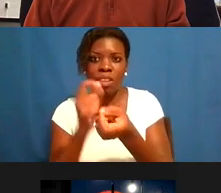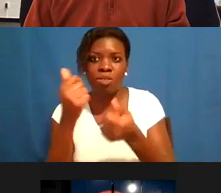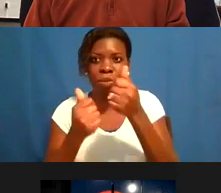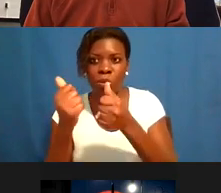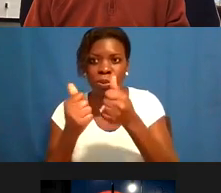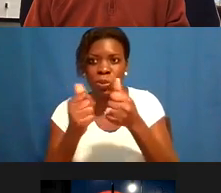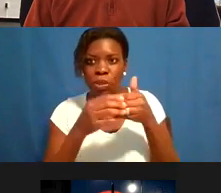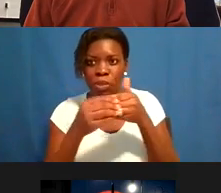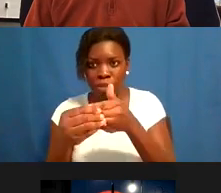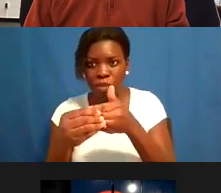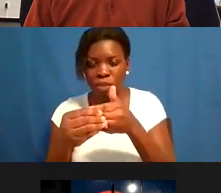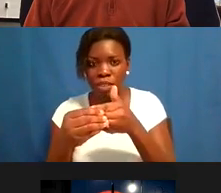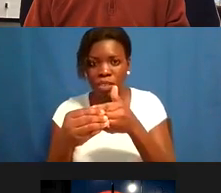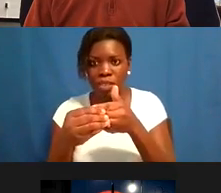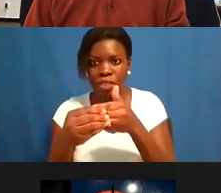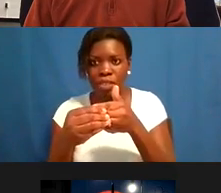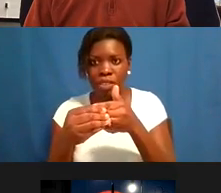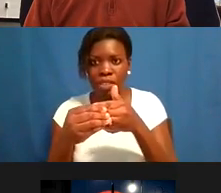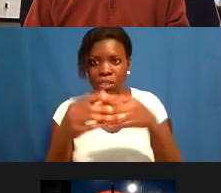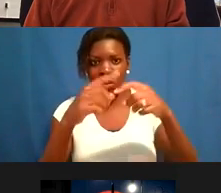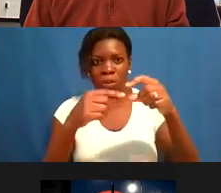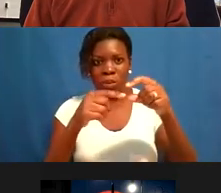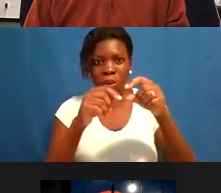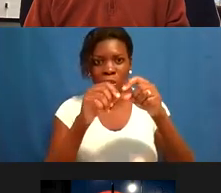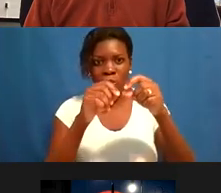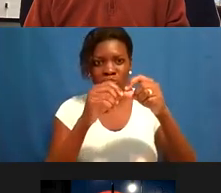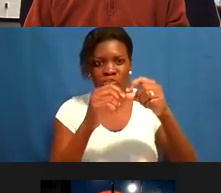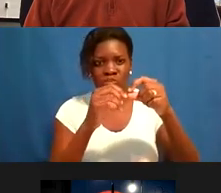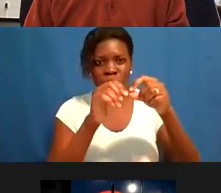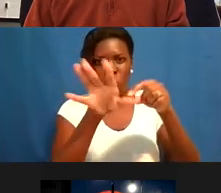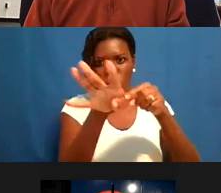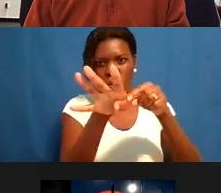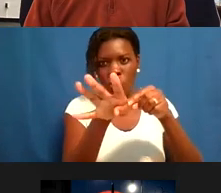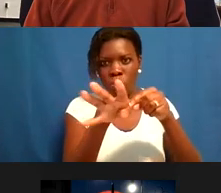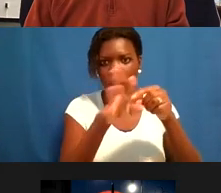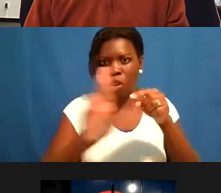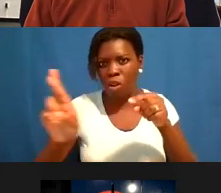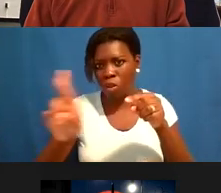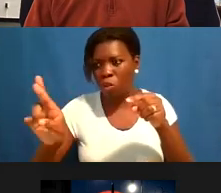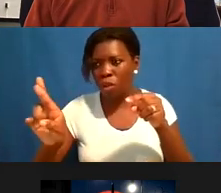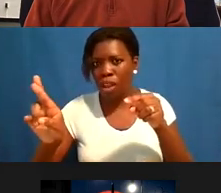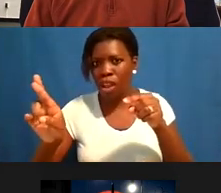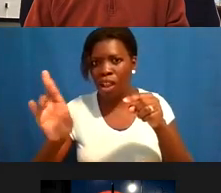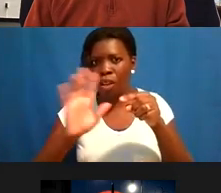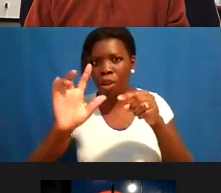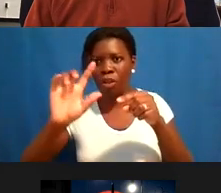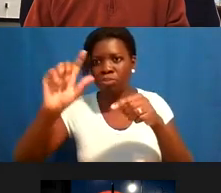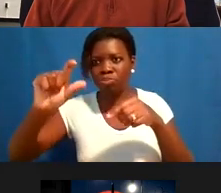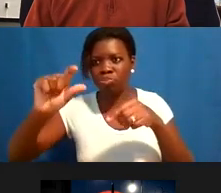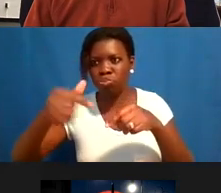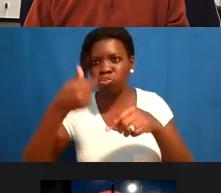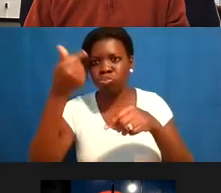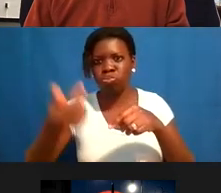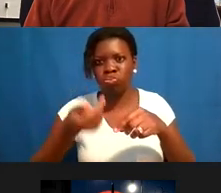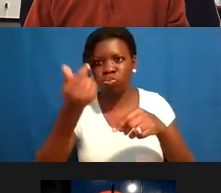directions it's going, those ropes will uncurl, and that's shown on the right, and the bacterium will tumble around and